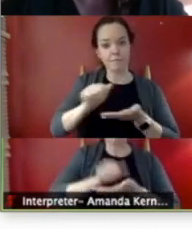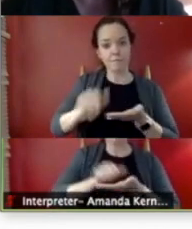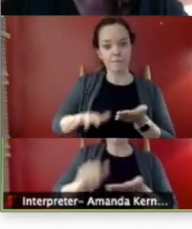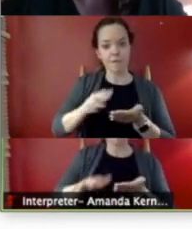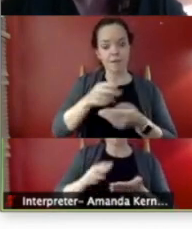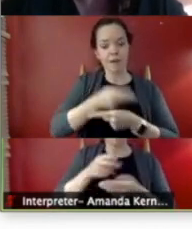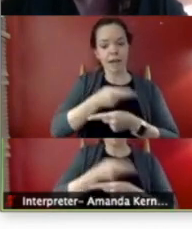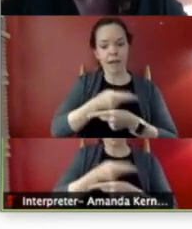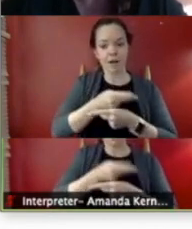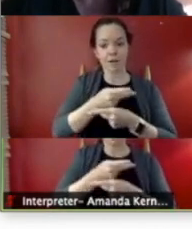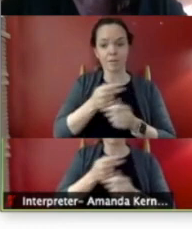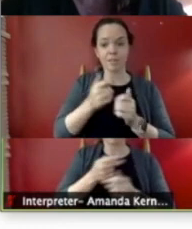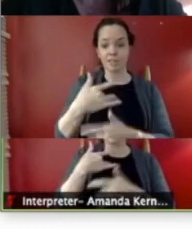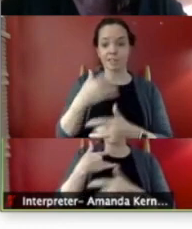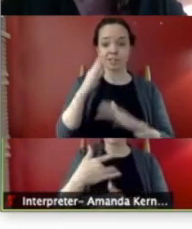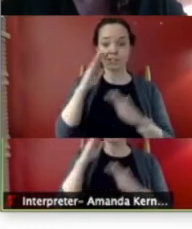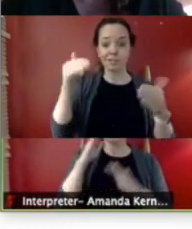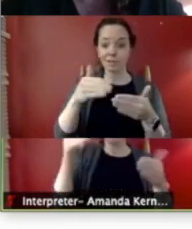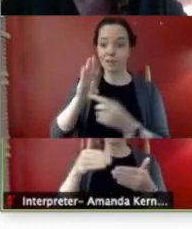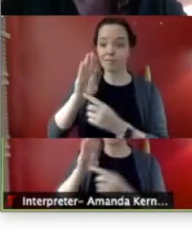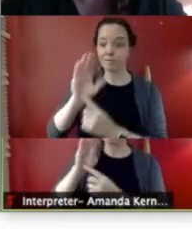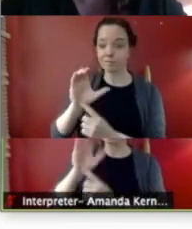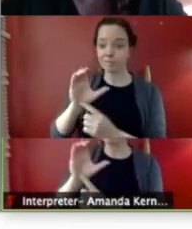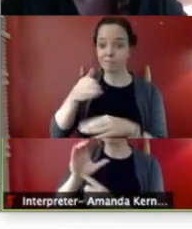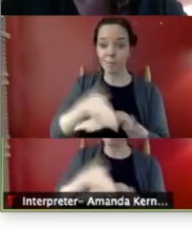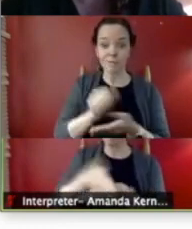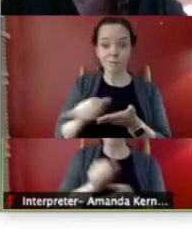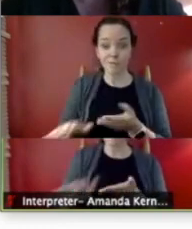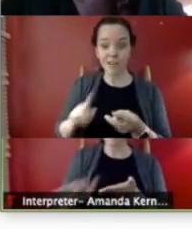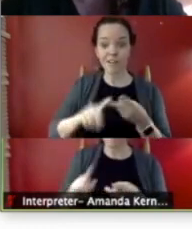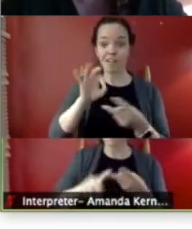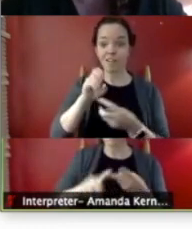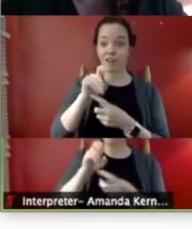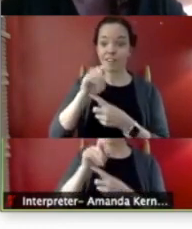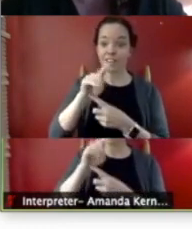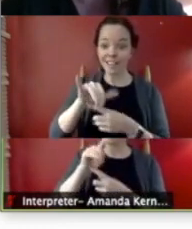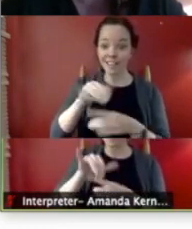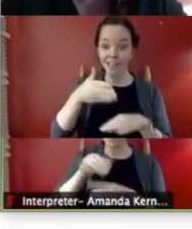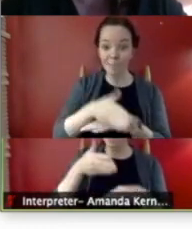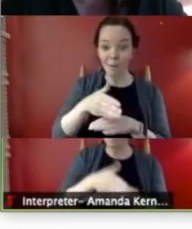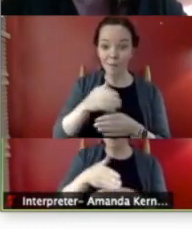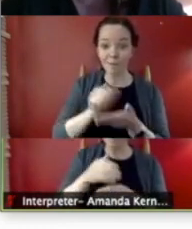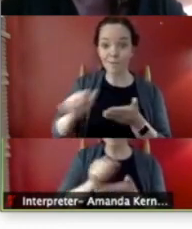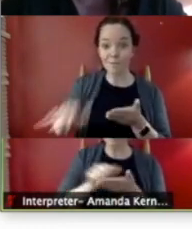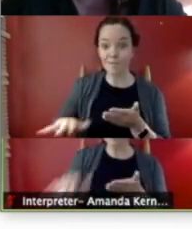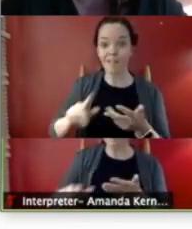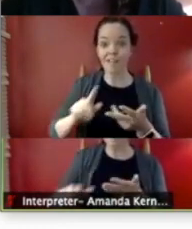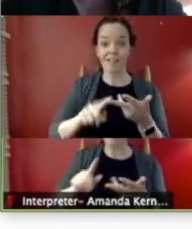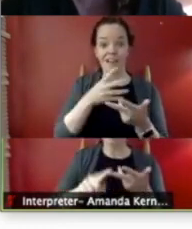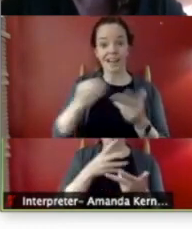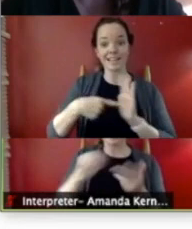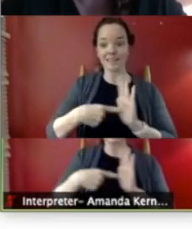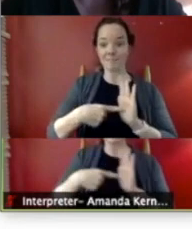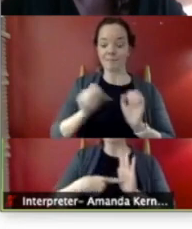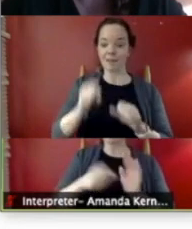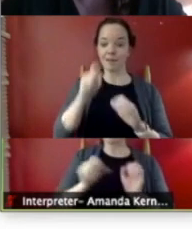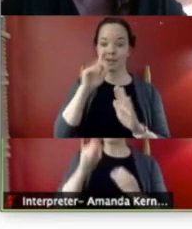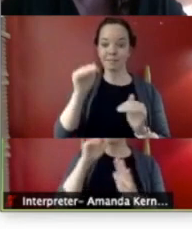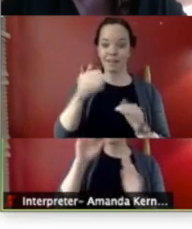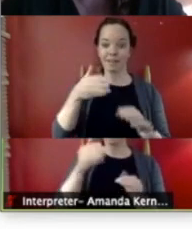on contraception post-removal, fertility post-removal, and symptoms to expect after the removal. Next